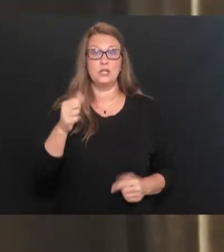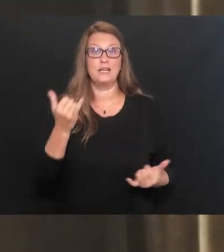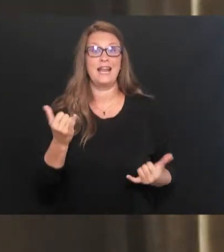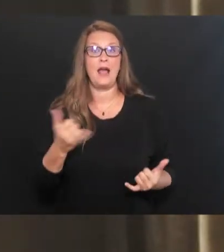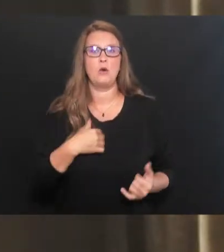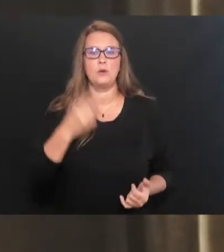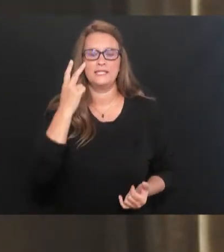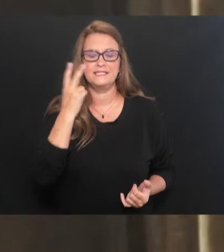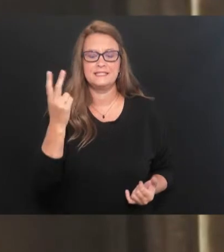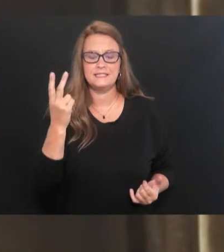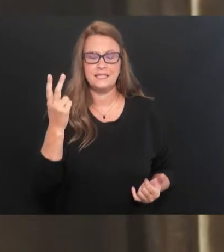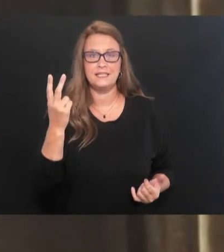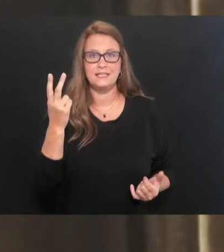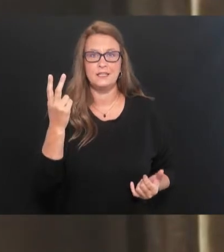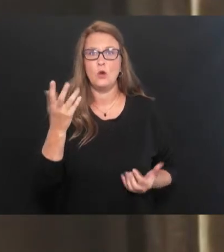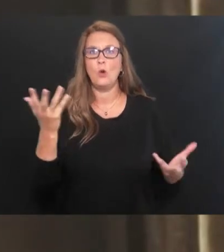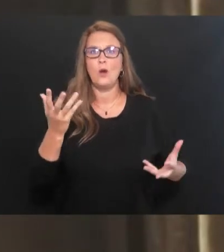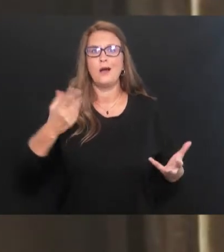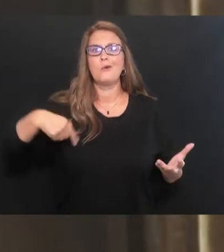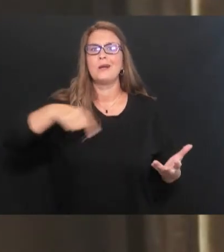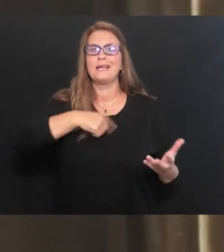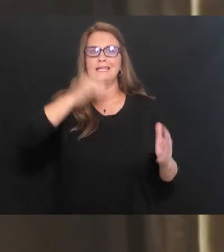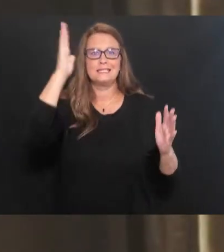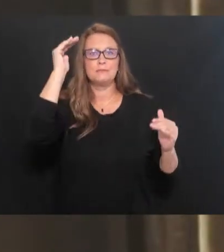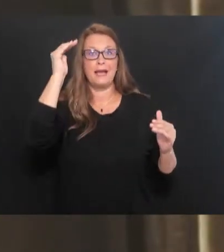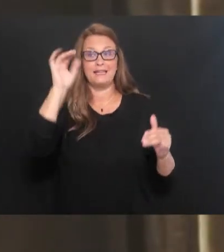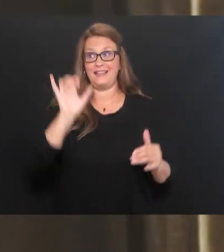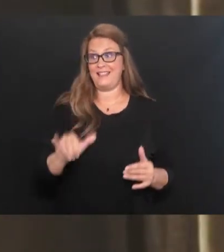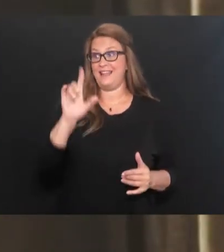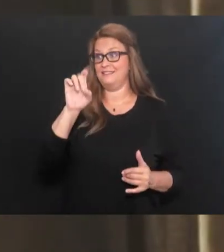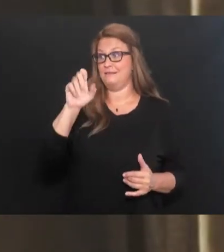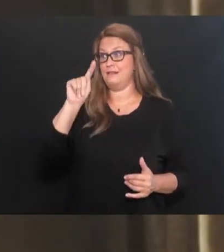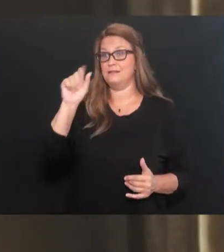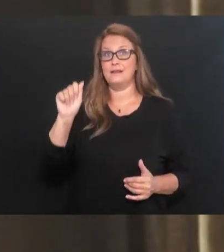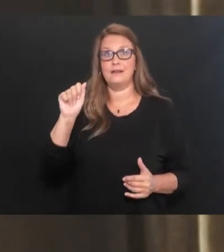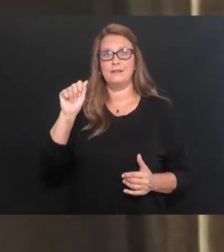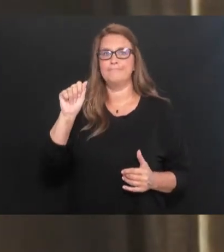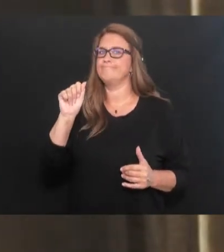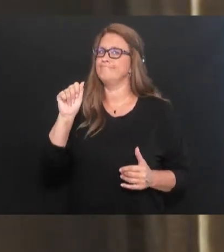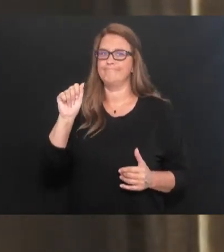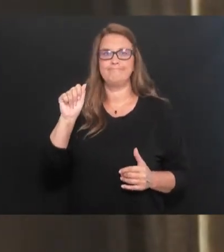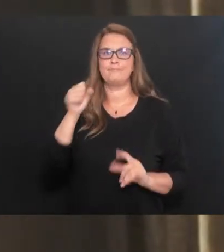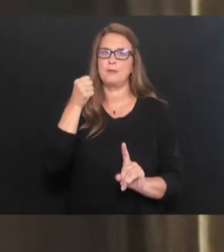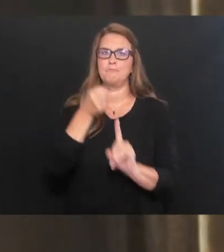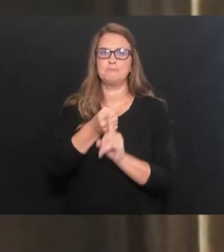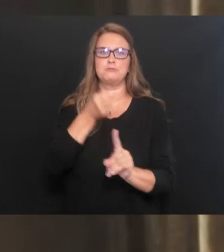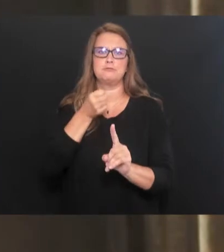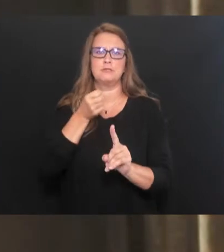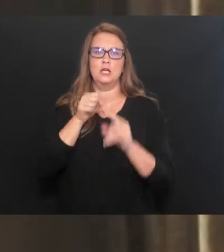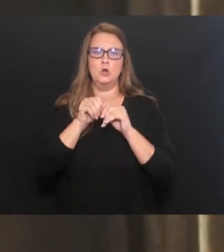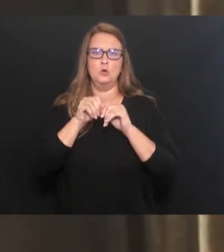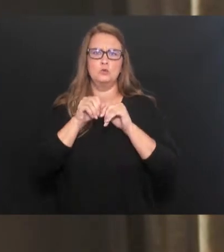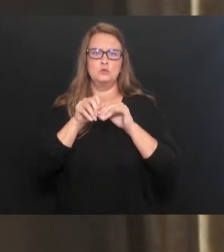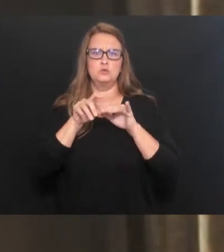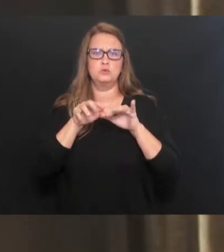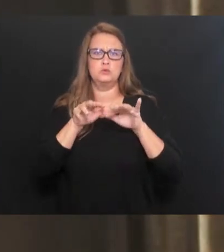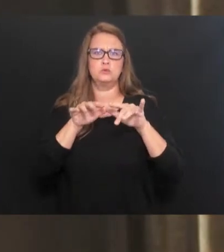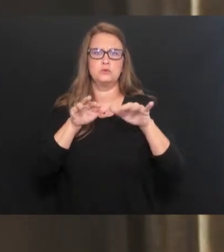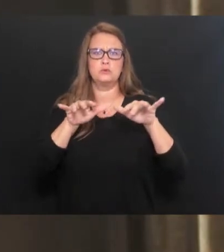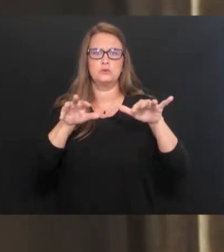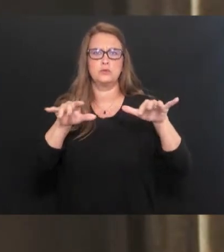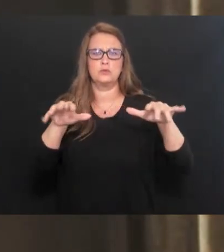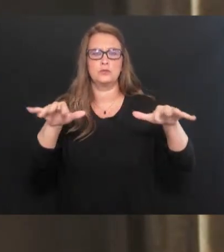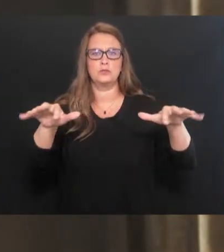we would expect. The Delta variant has entered that explosive growth phase where enough people who